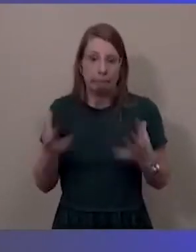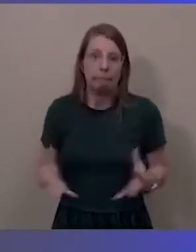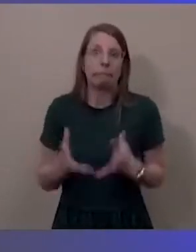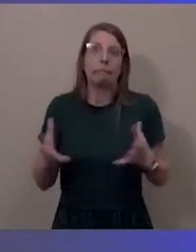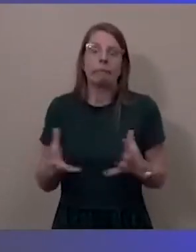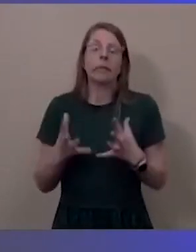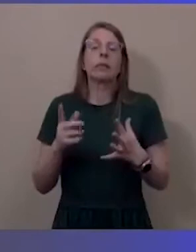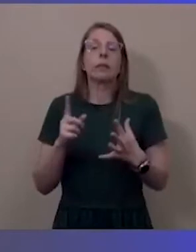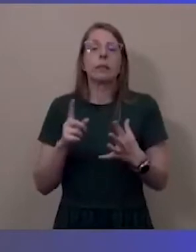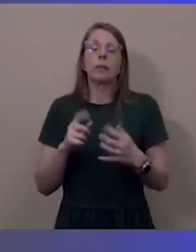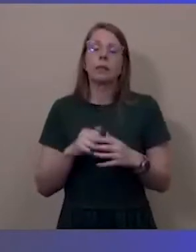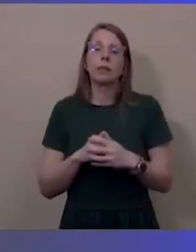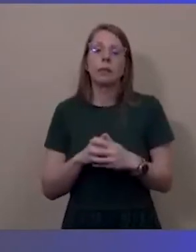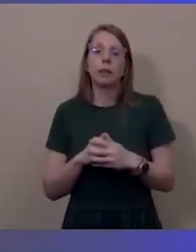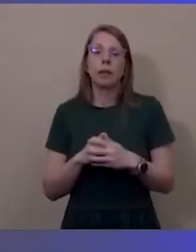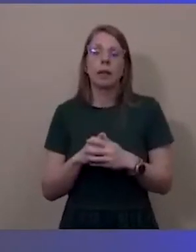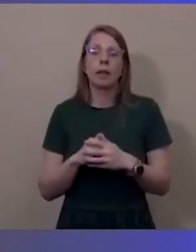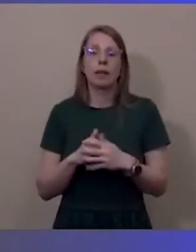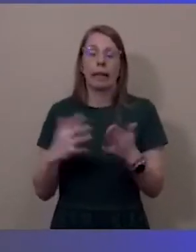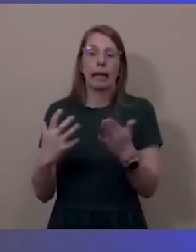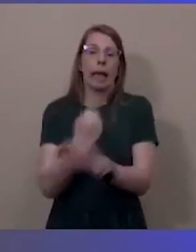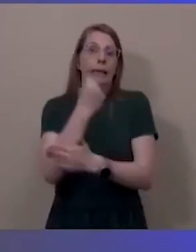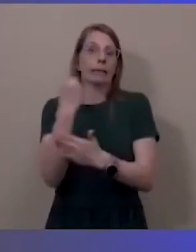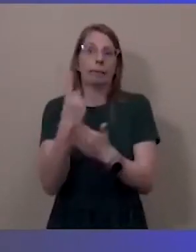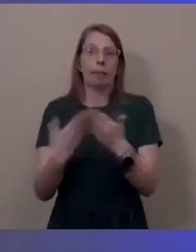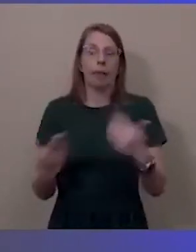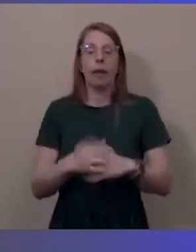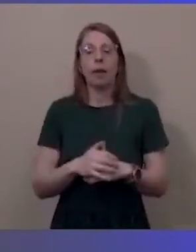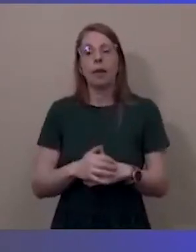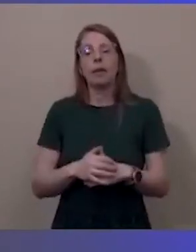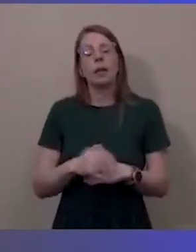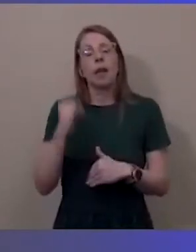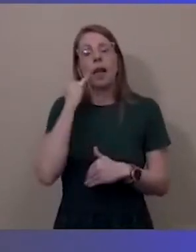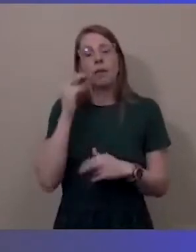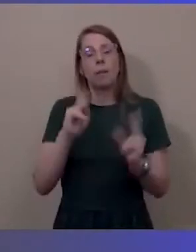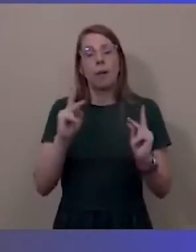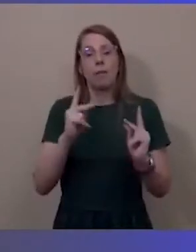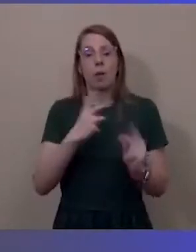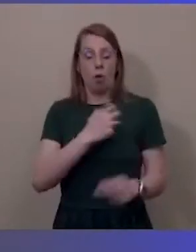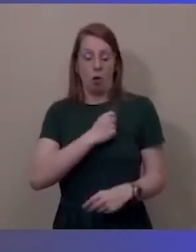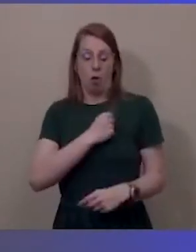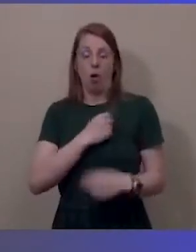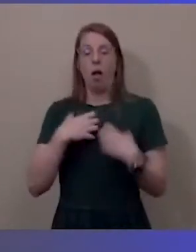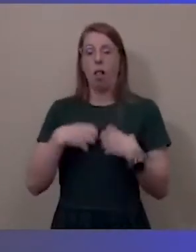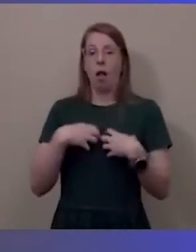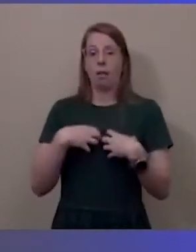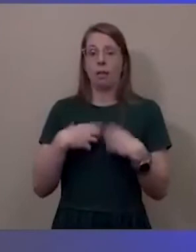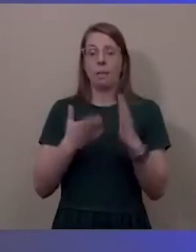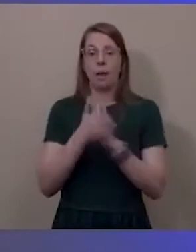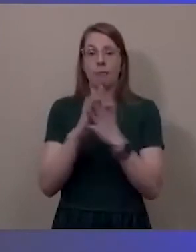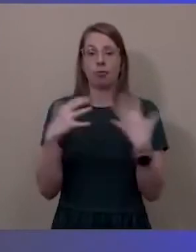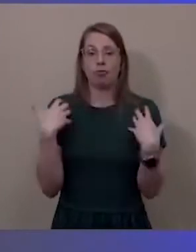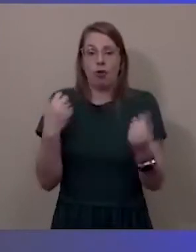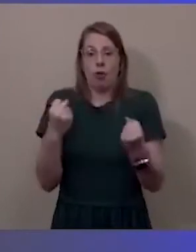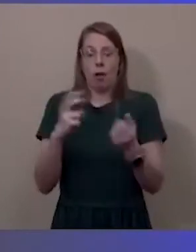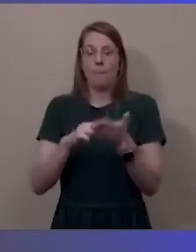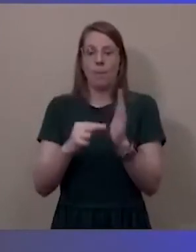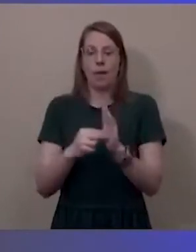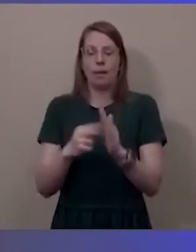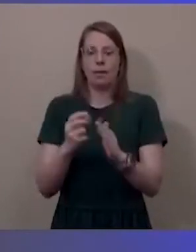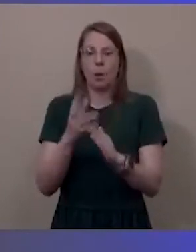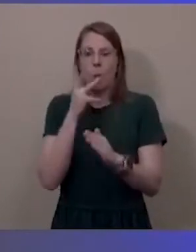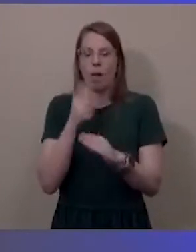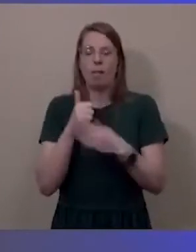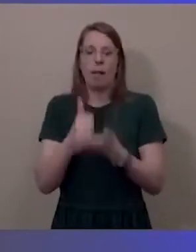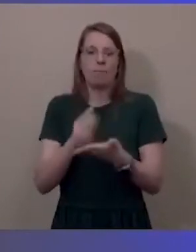and gain something. So we find that if people's heart and lung function gets stronger, we see brain benefits. And